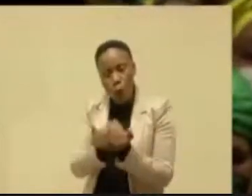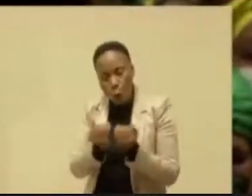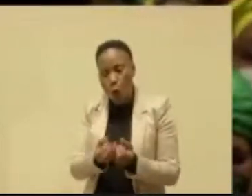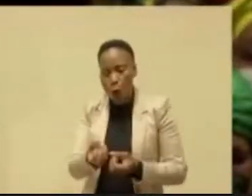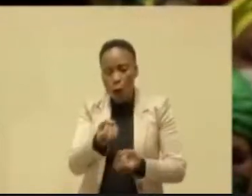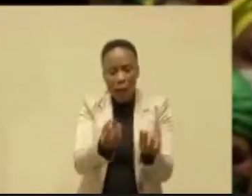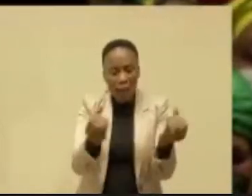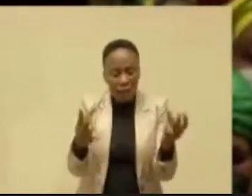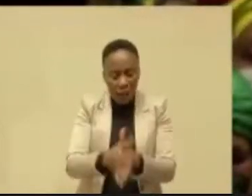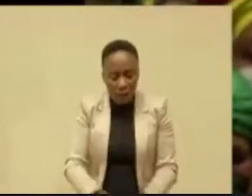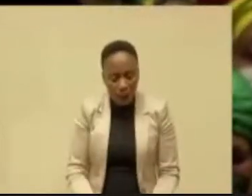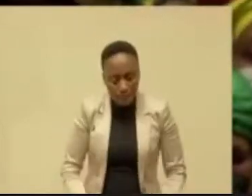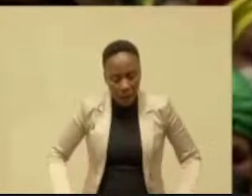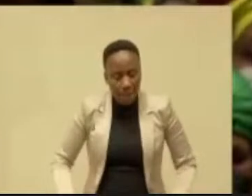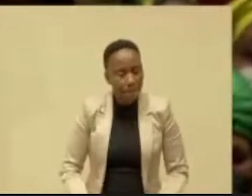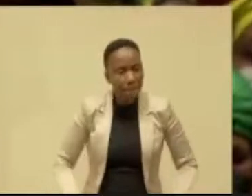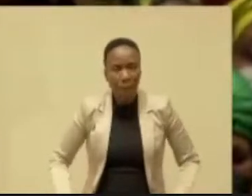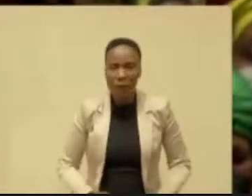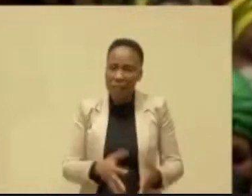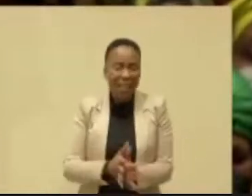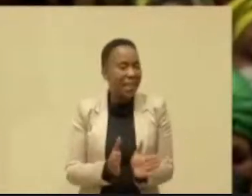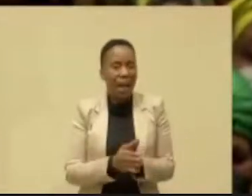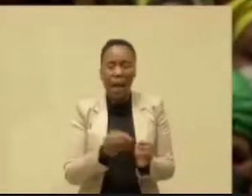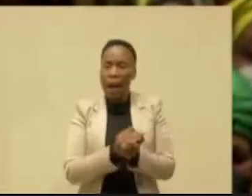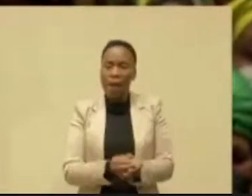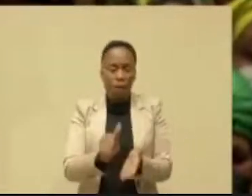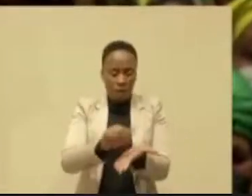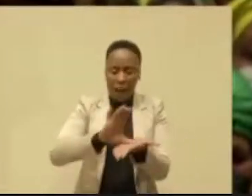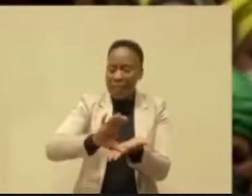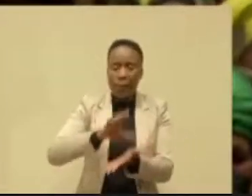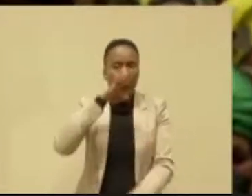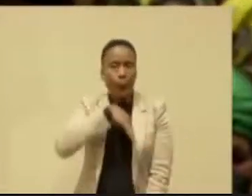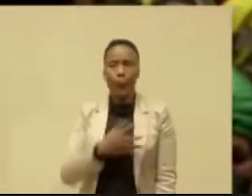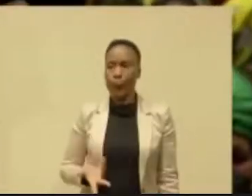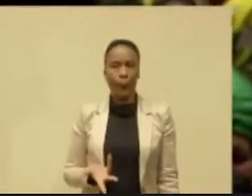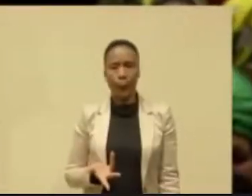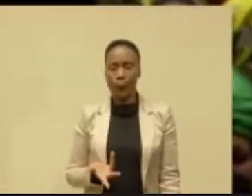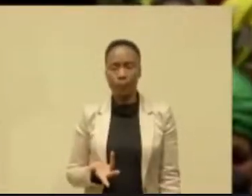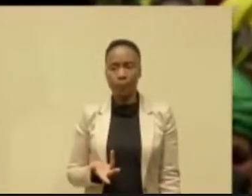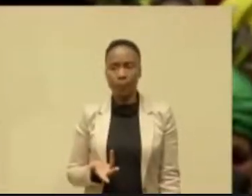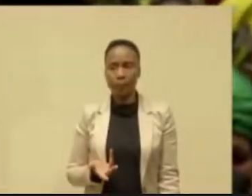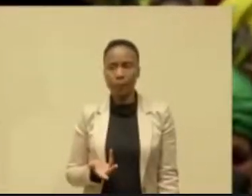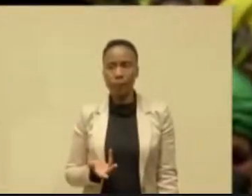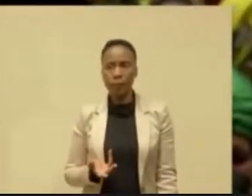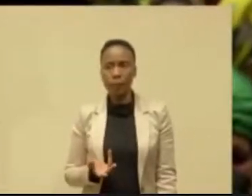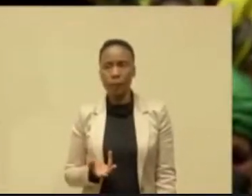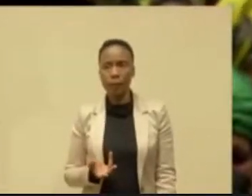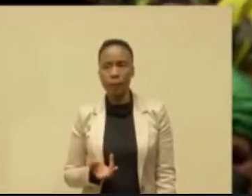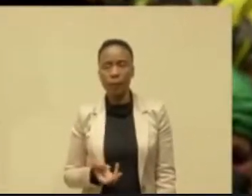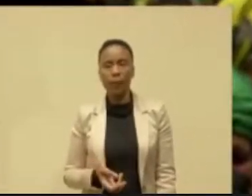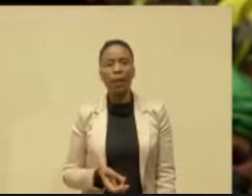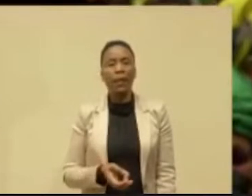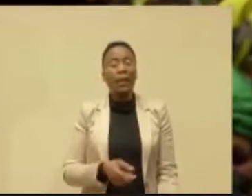sanitary pads without any funding and and end now also on